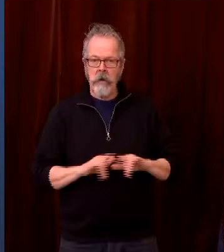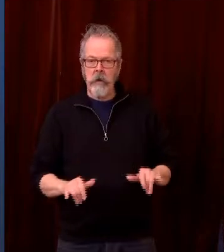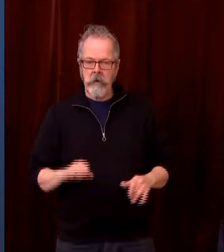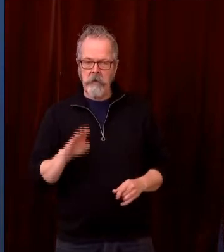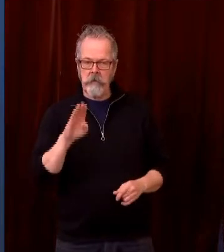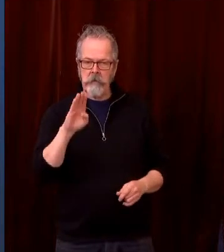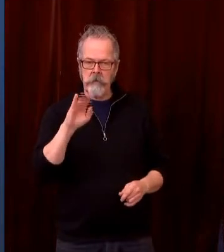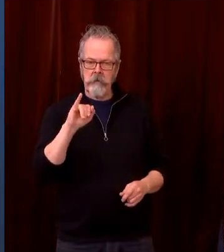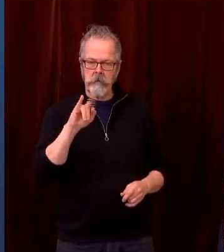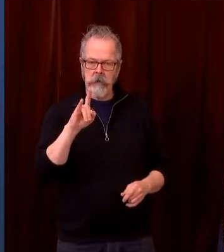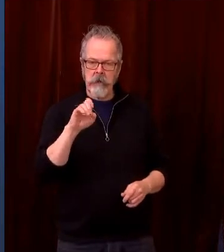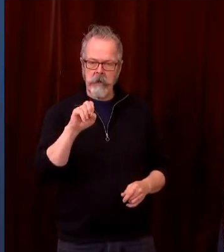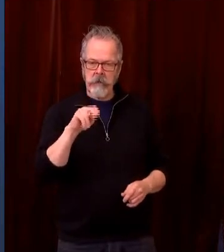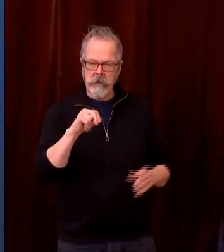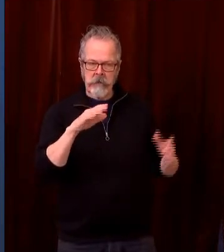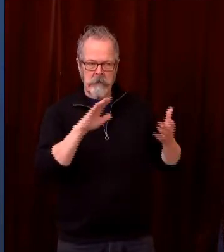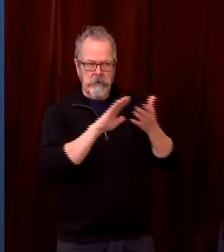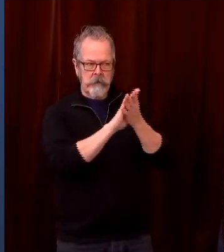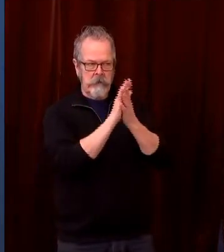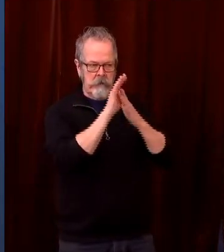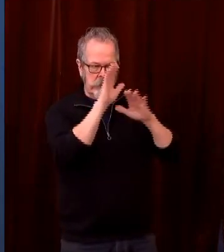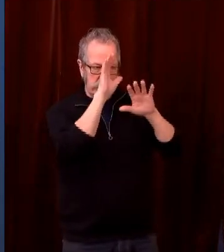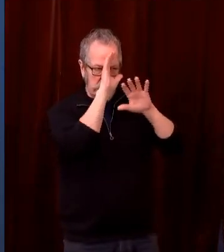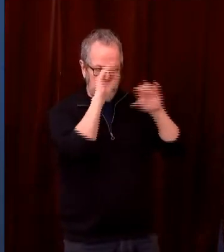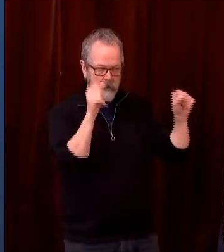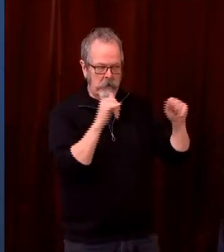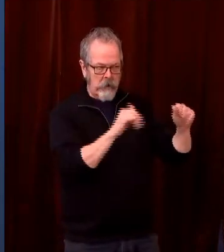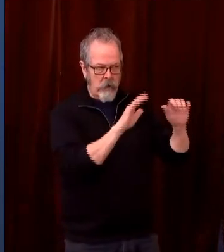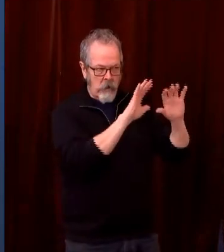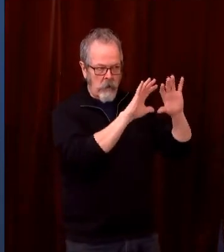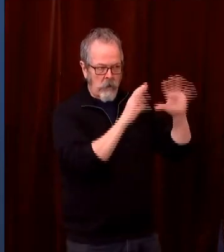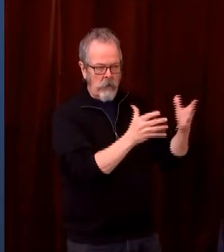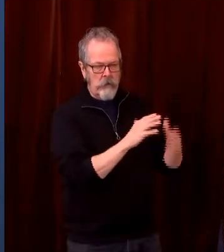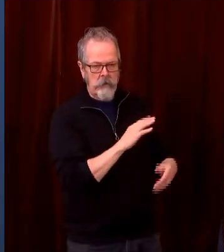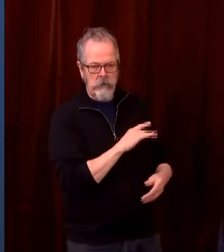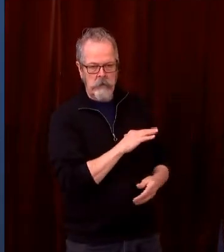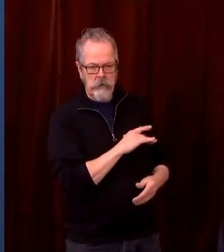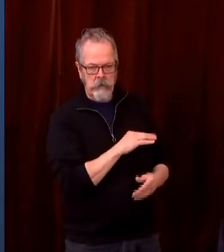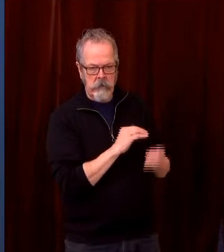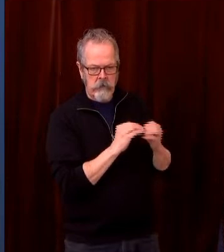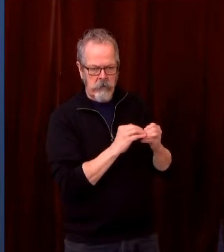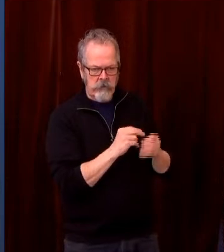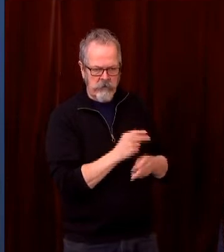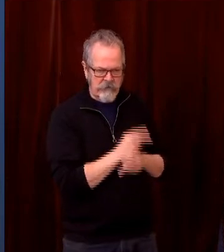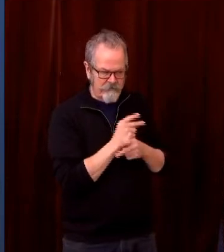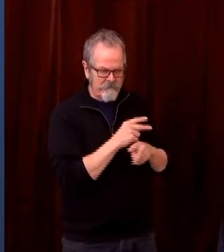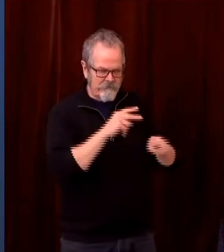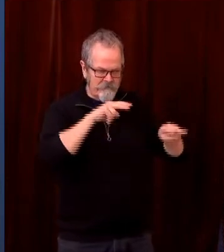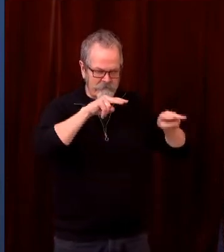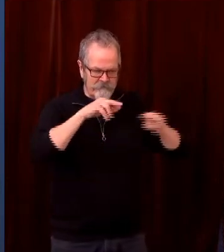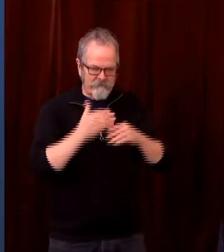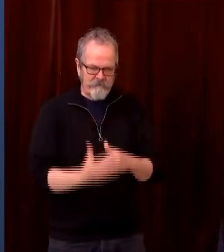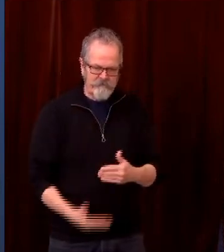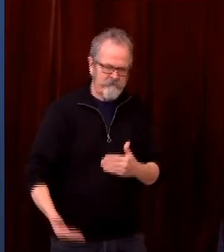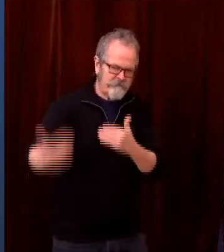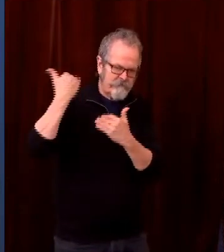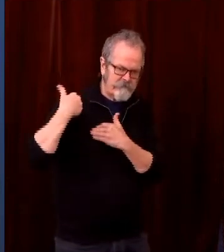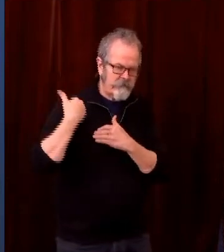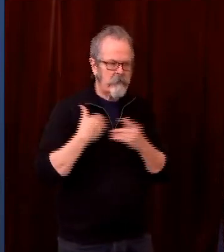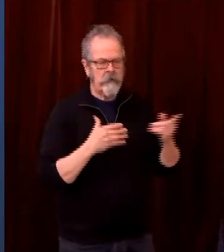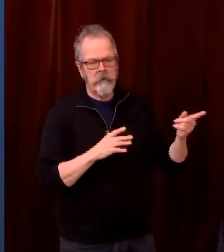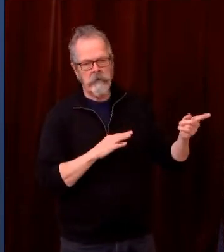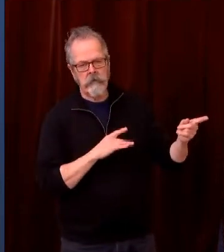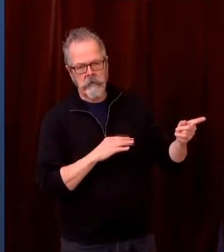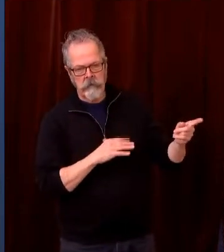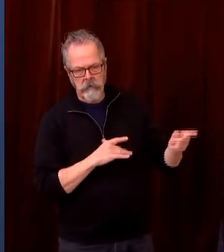ignoring of the need to stop travel. So the administration has now put a limit on travel into the country from South Africa and other places. That's a really